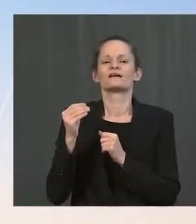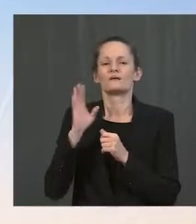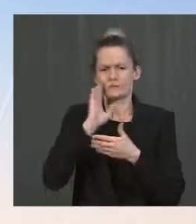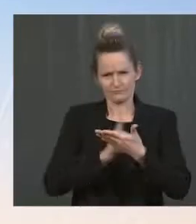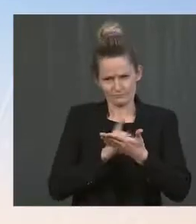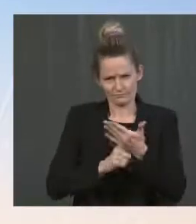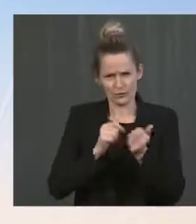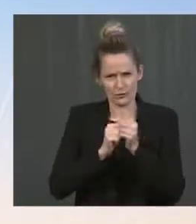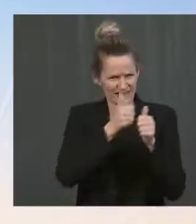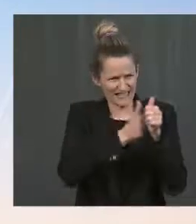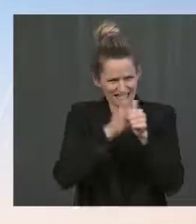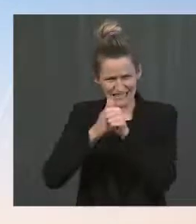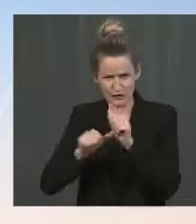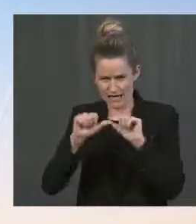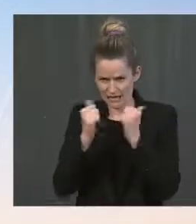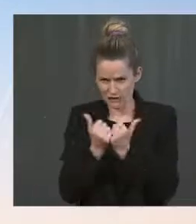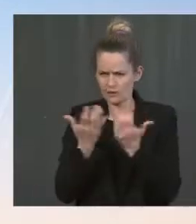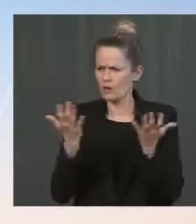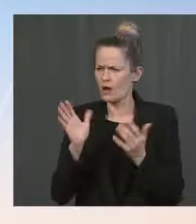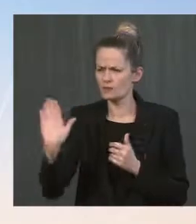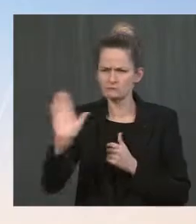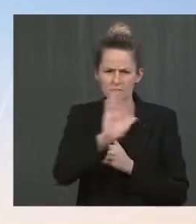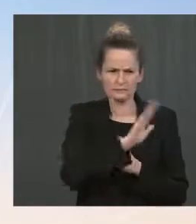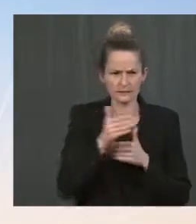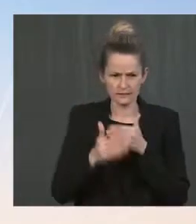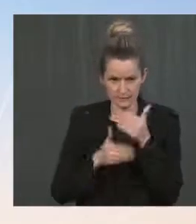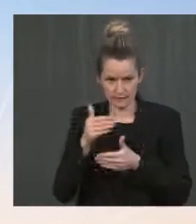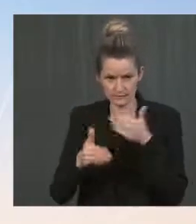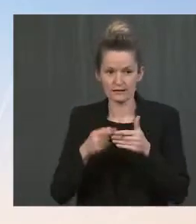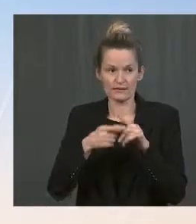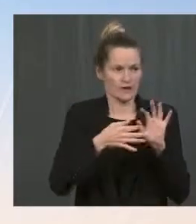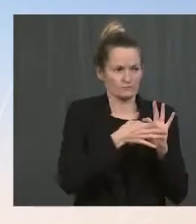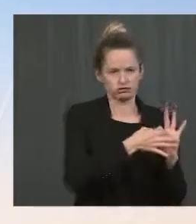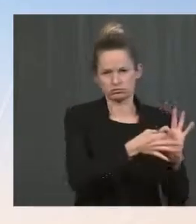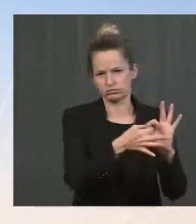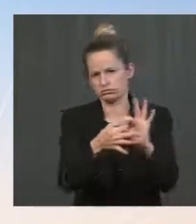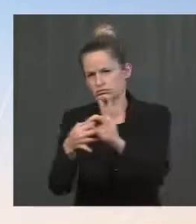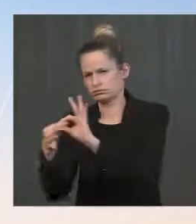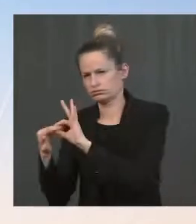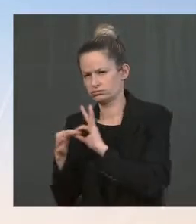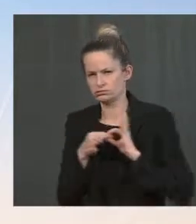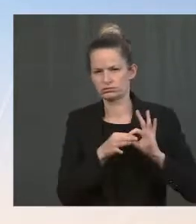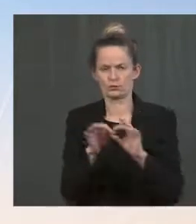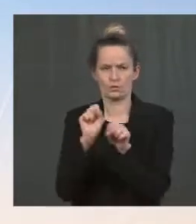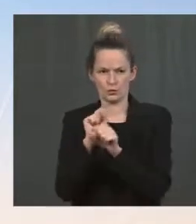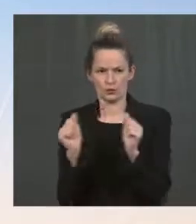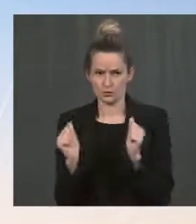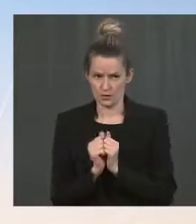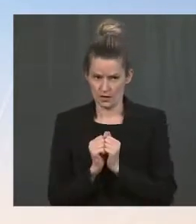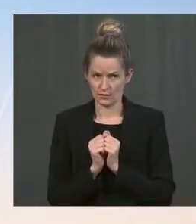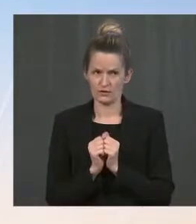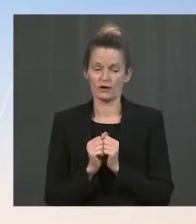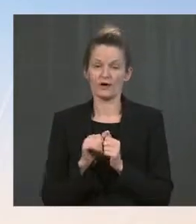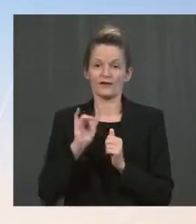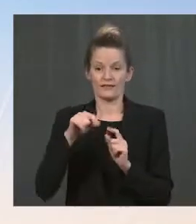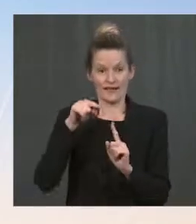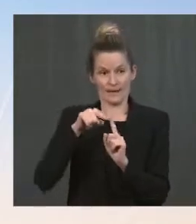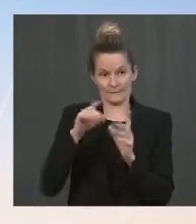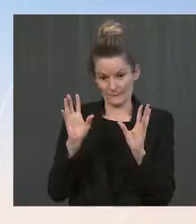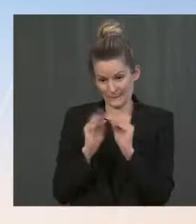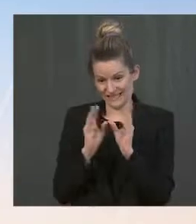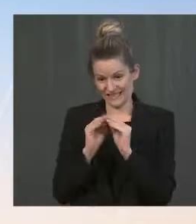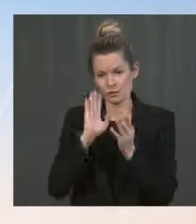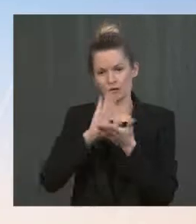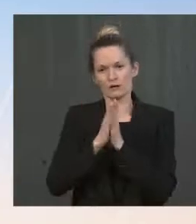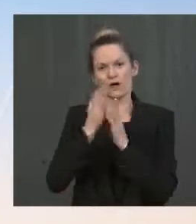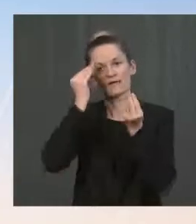taking, but then how these all work together. And the truth is that, you know, just that information sharing is incredibly important because,